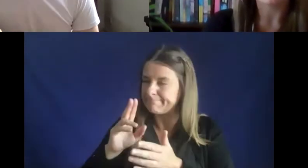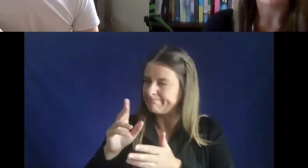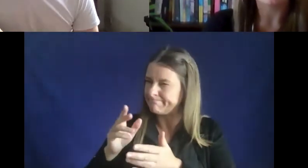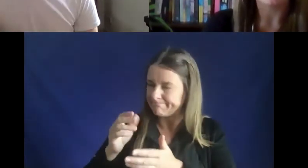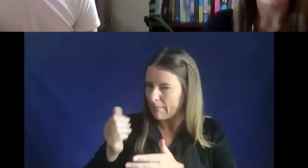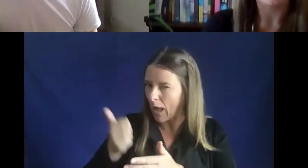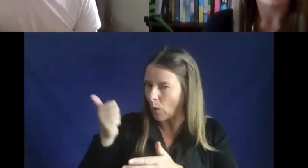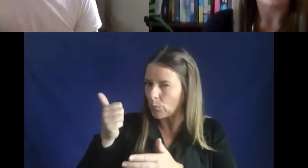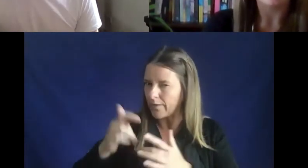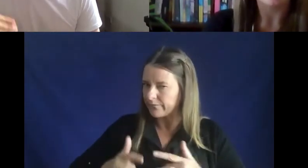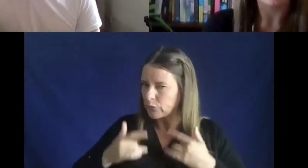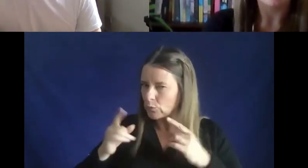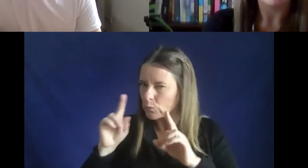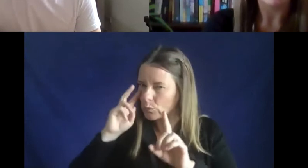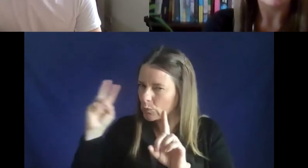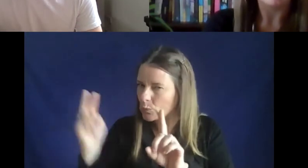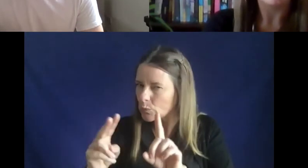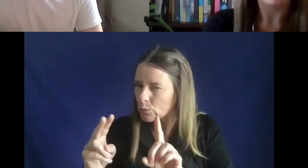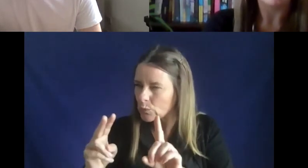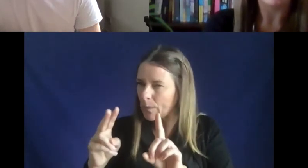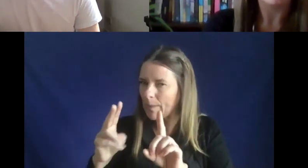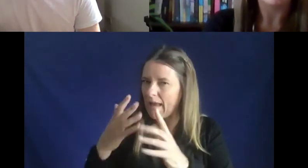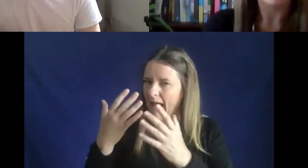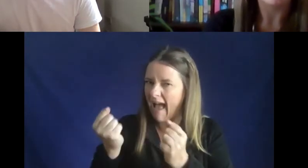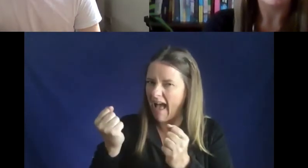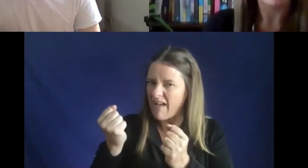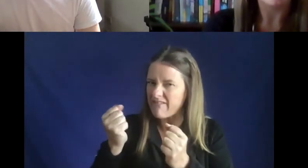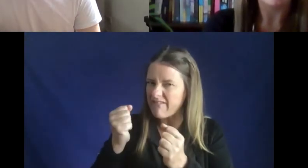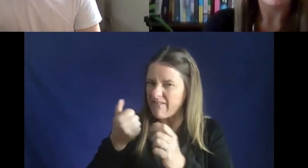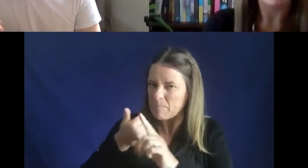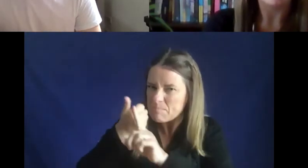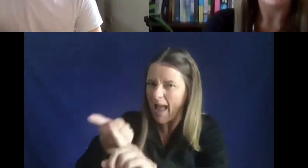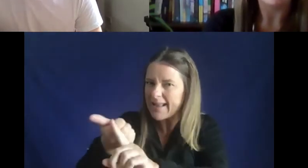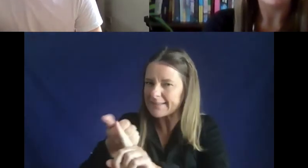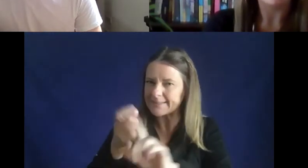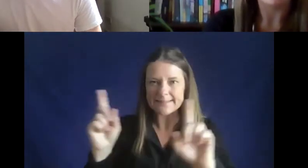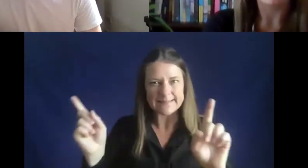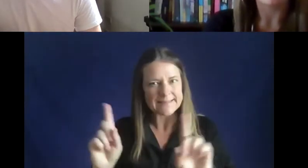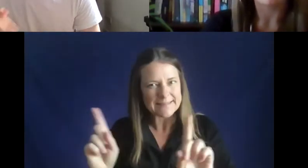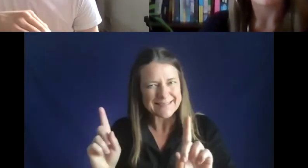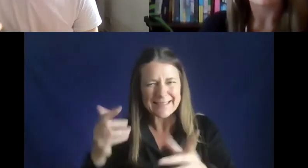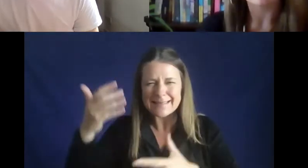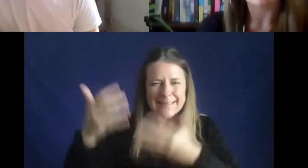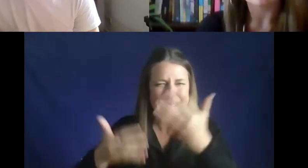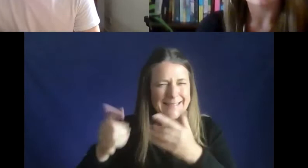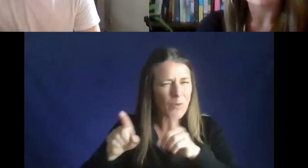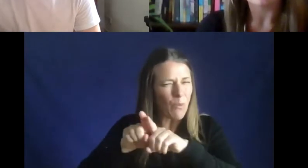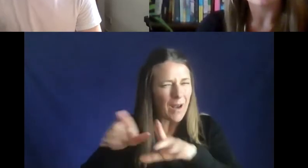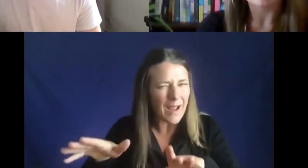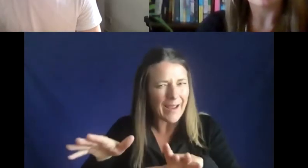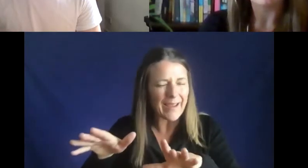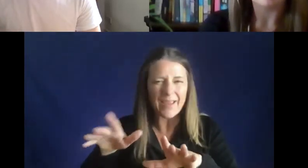from? How biased is it? Who are the people you're speaking to? What statistics are you given? What statistics are you